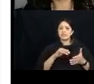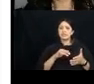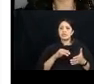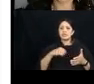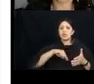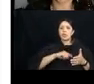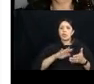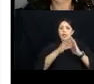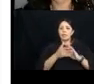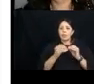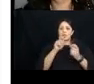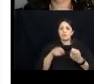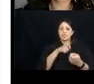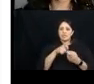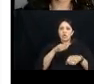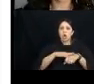of the ancestry.